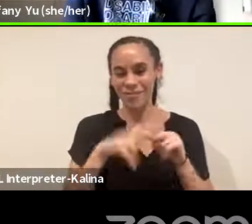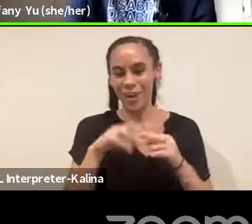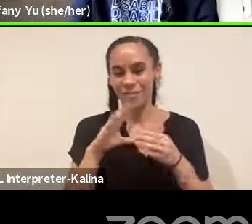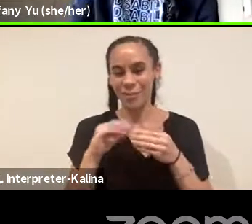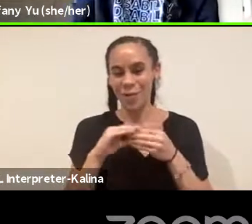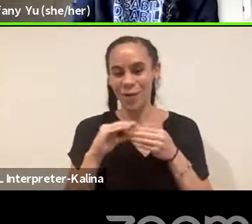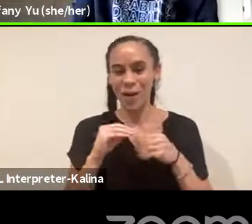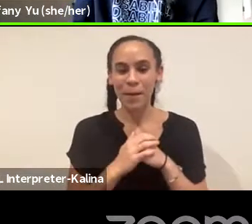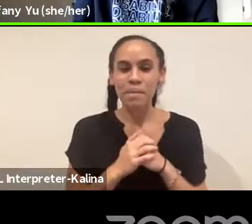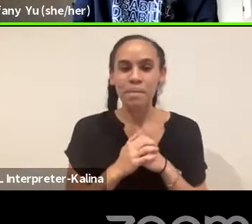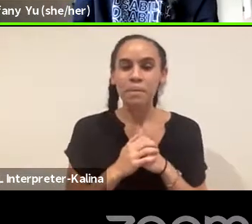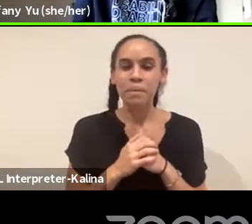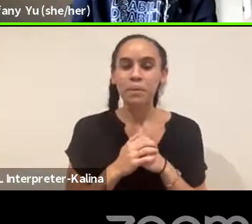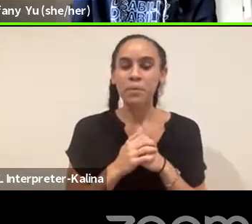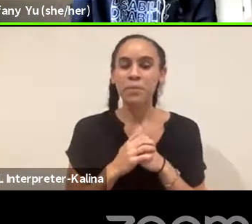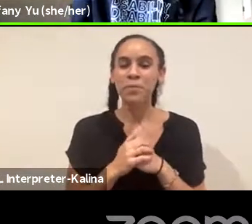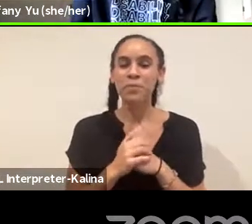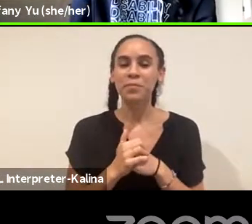So